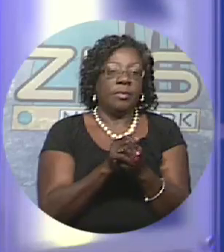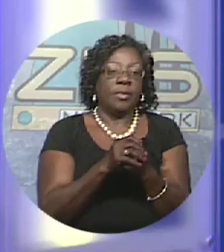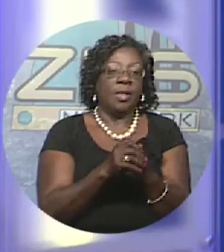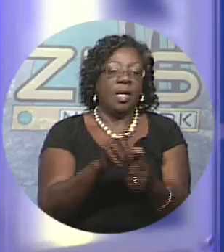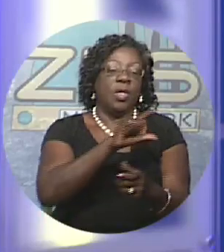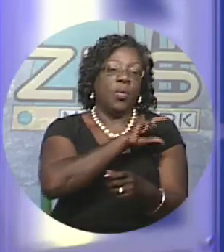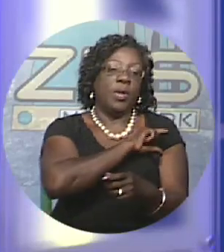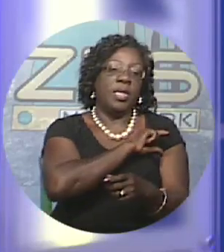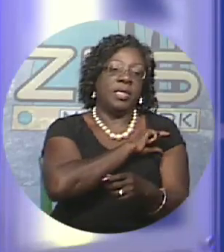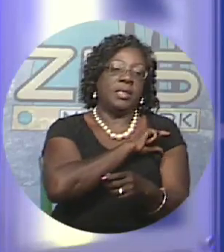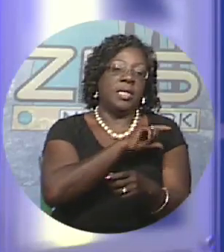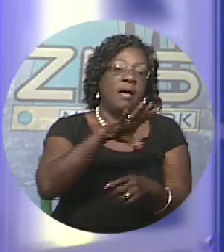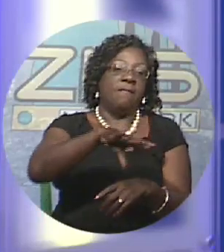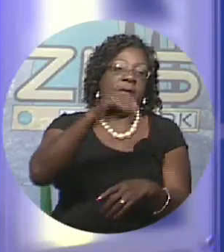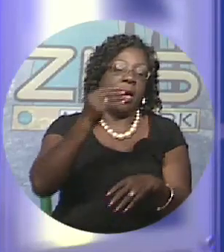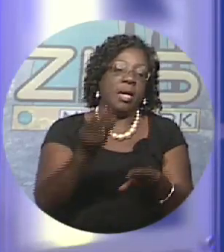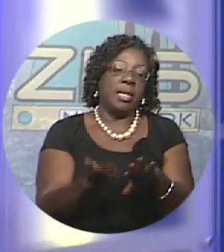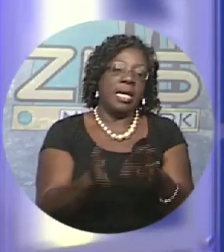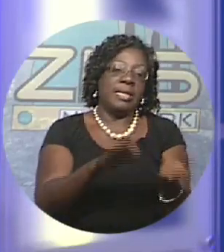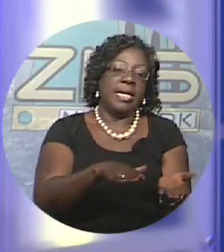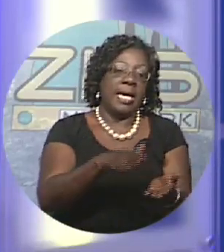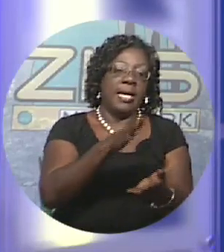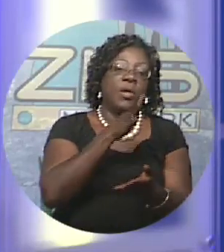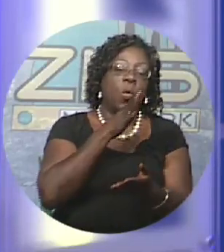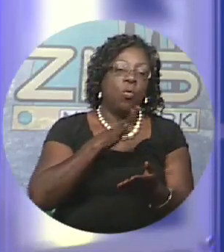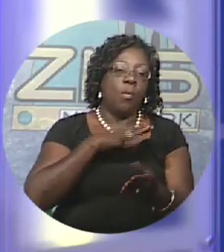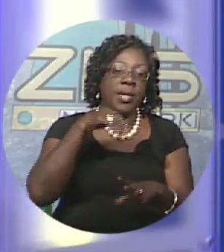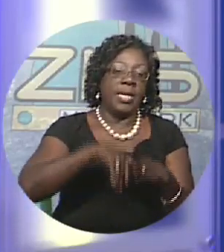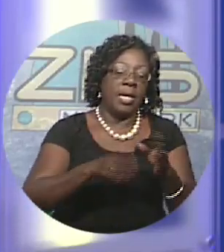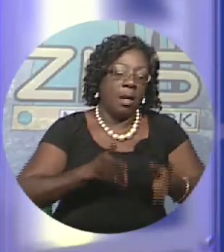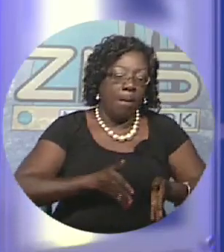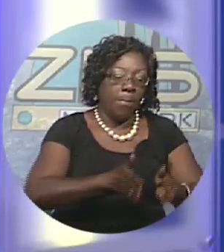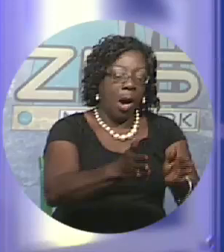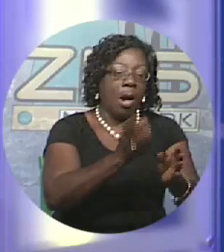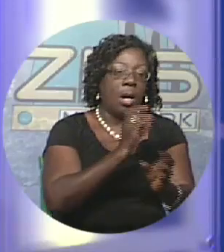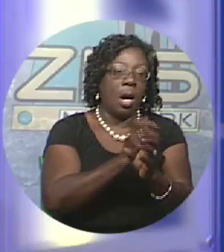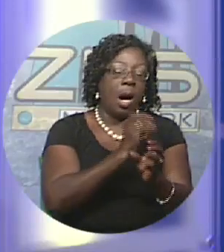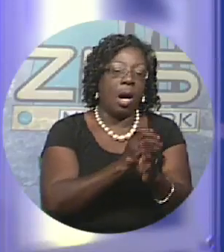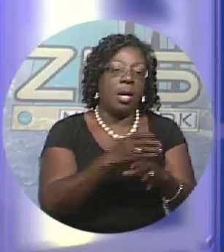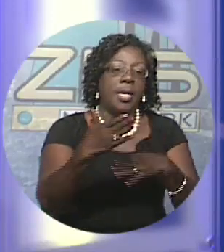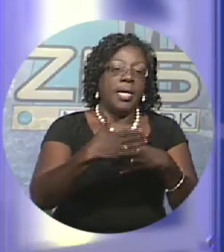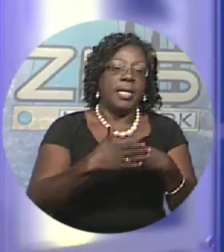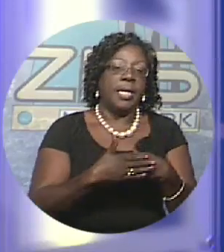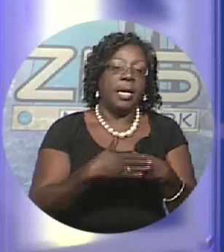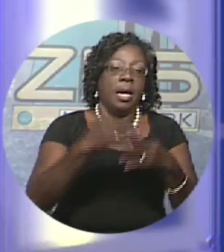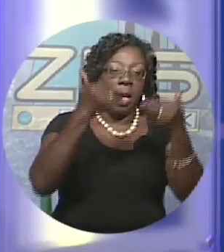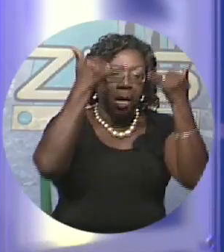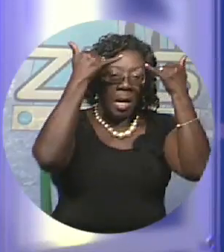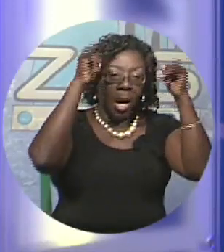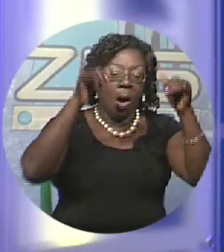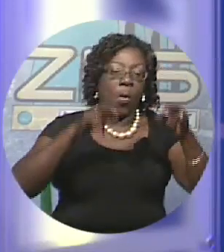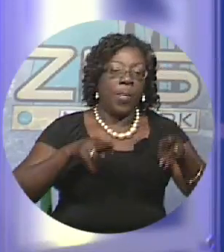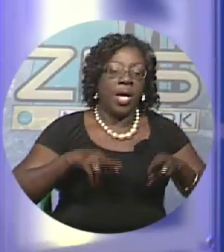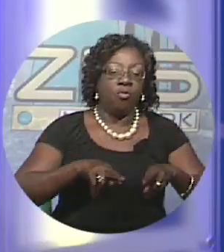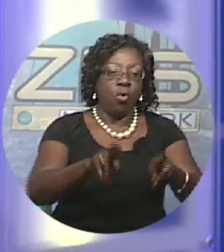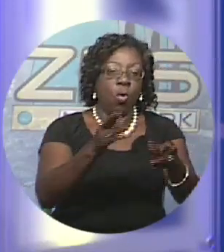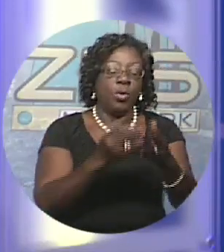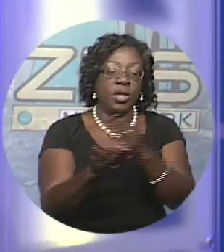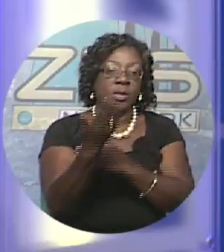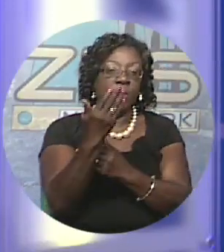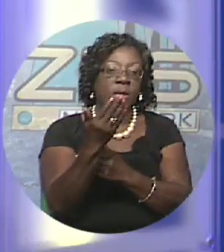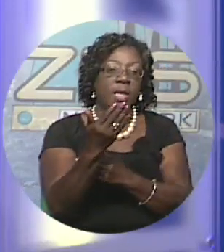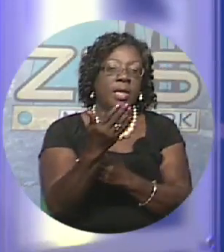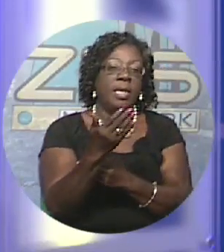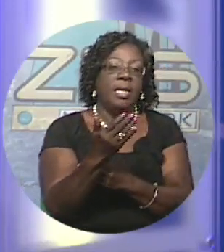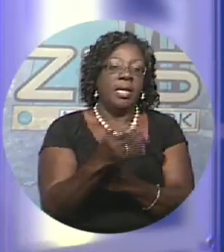police. Detectives found the lifeless body of a woman in a parked car near a farm off Cowpen Road early this morning. The discovery was made about a quarter of a mile into